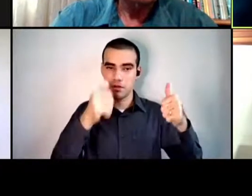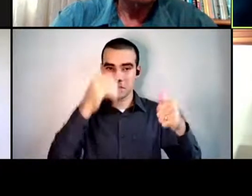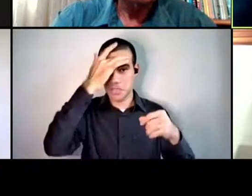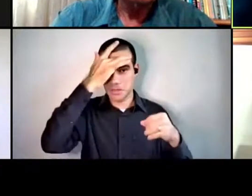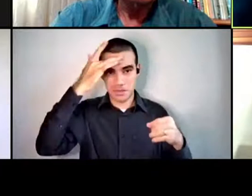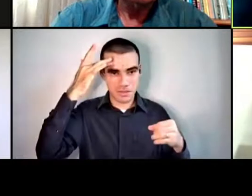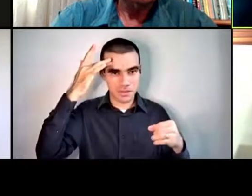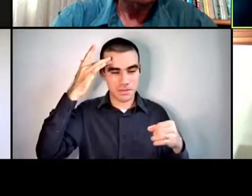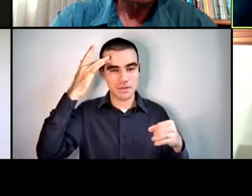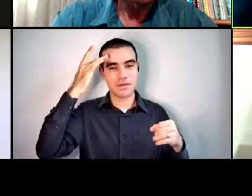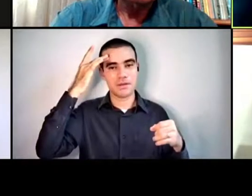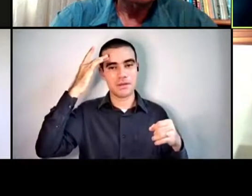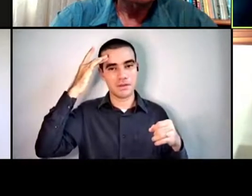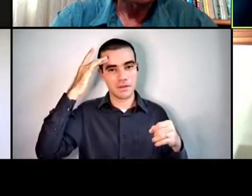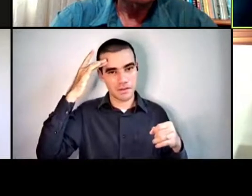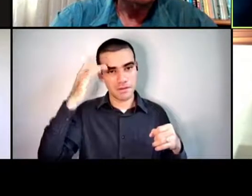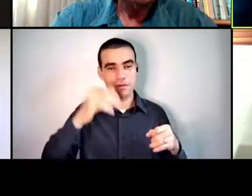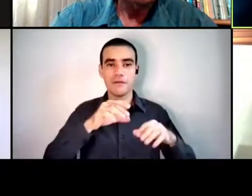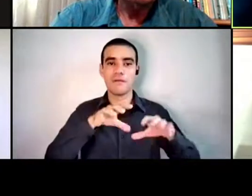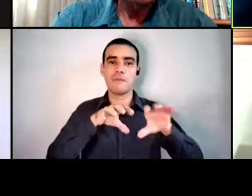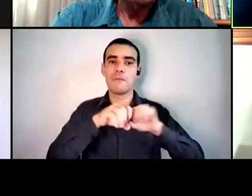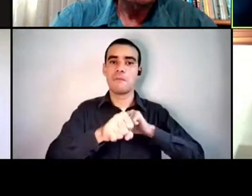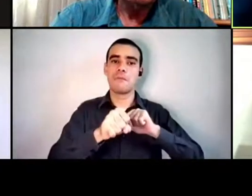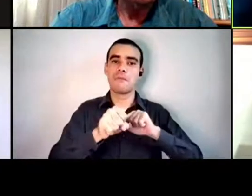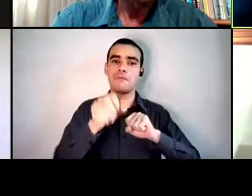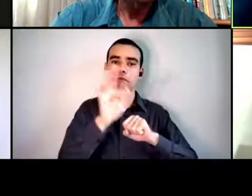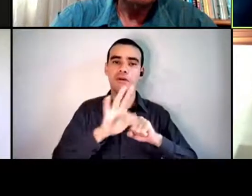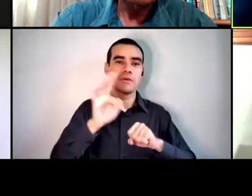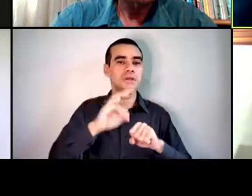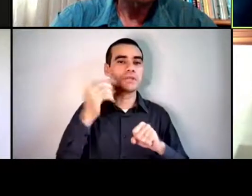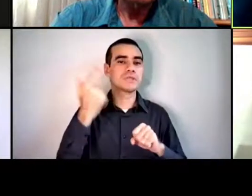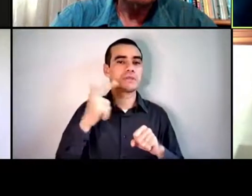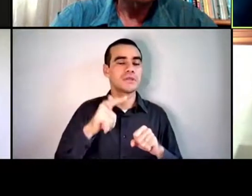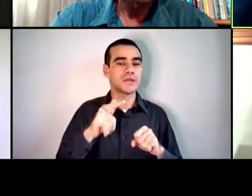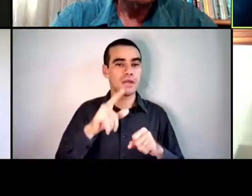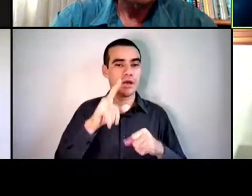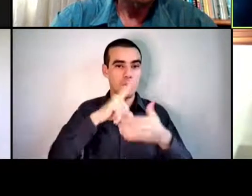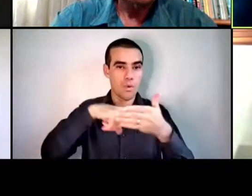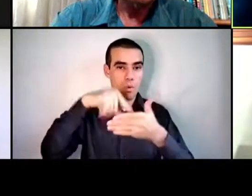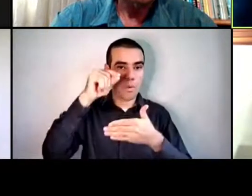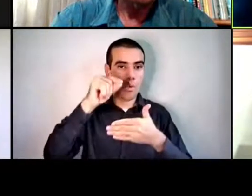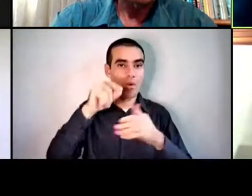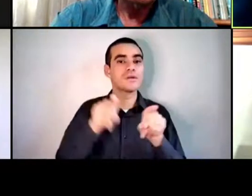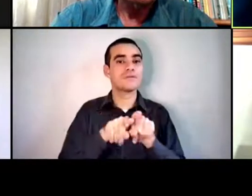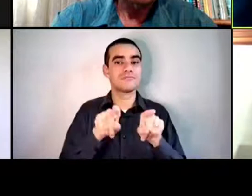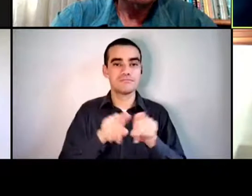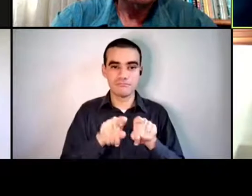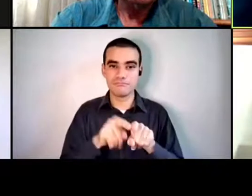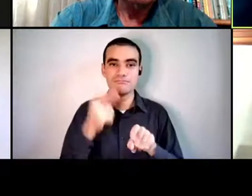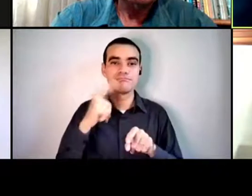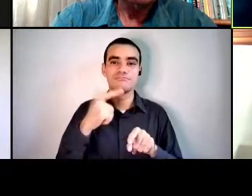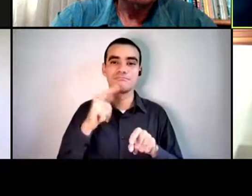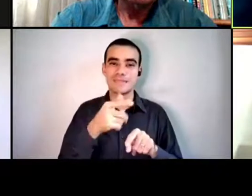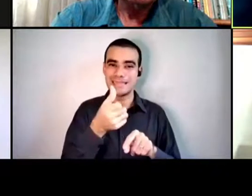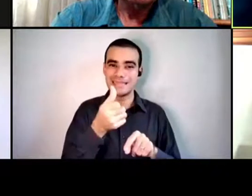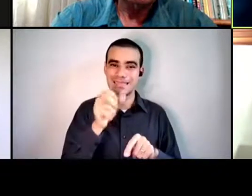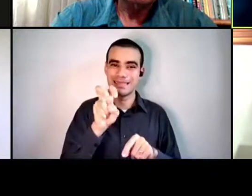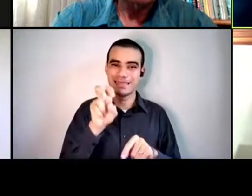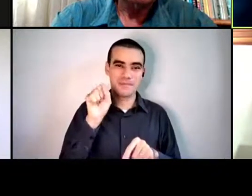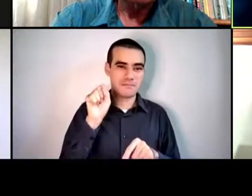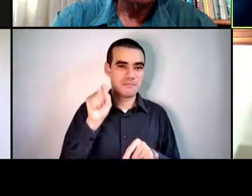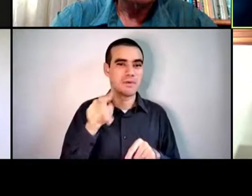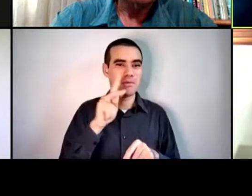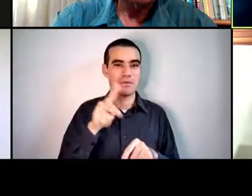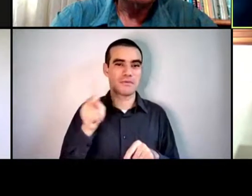panorama where we didn't have people with third degree education. And the